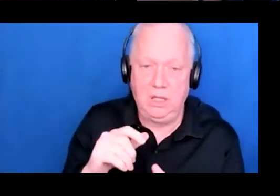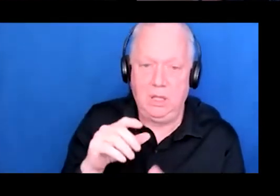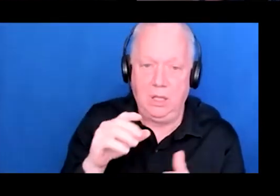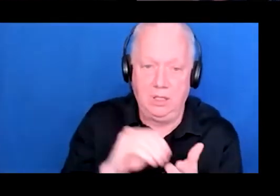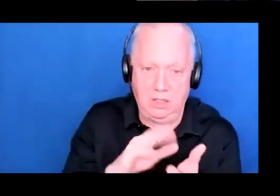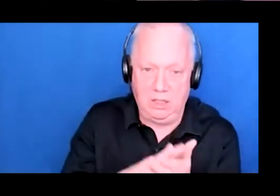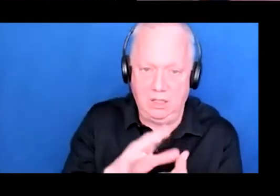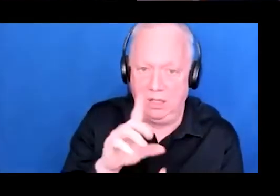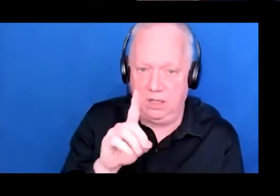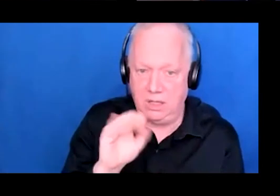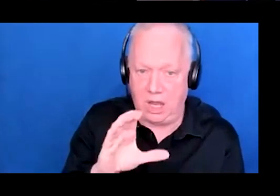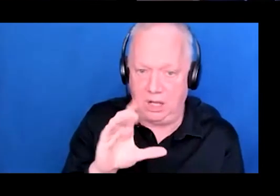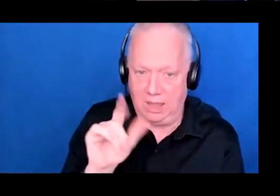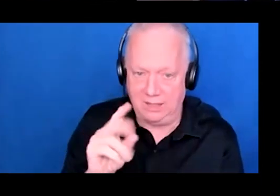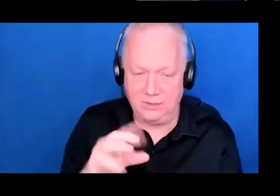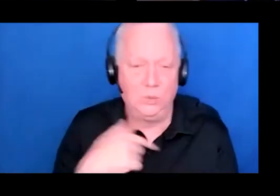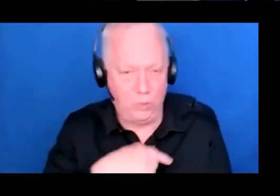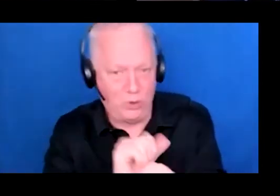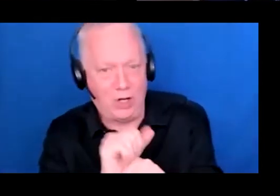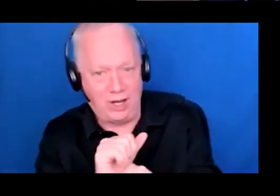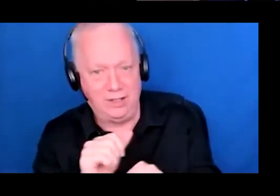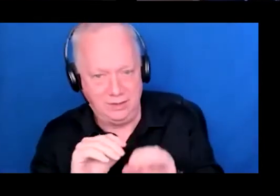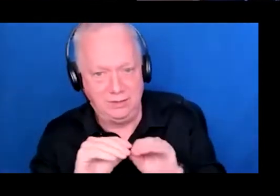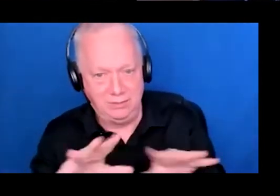DocLands. We're working on it.